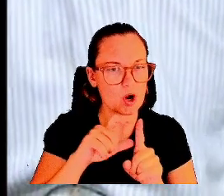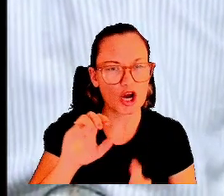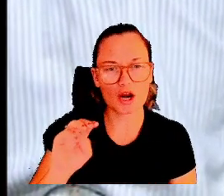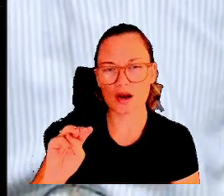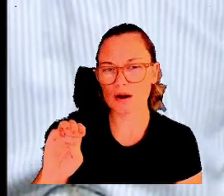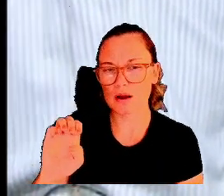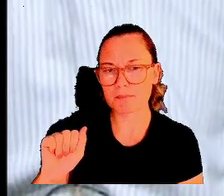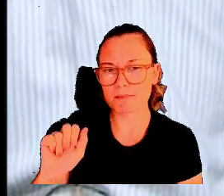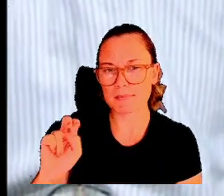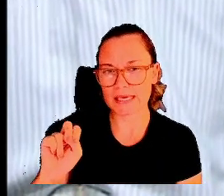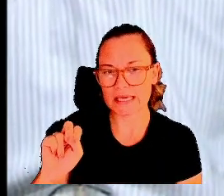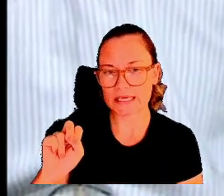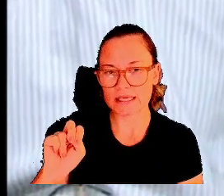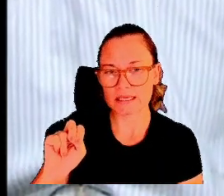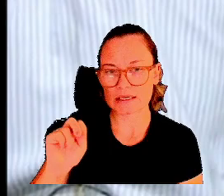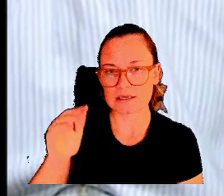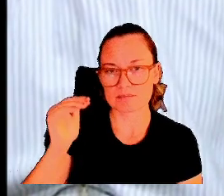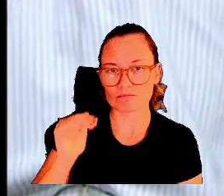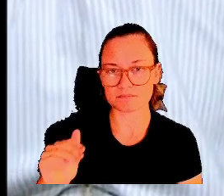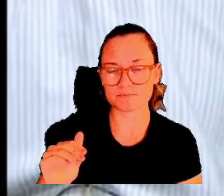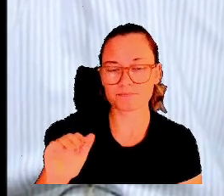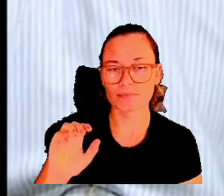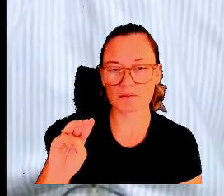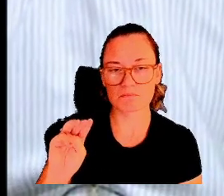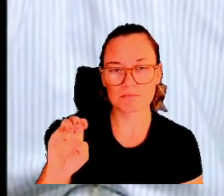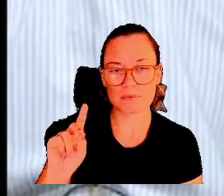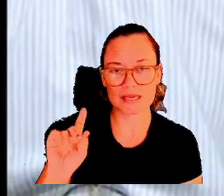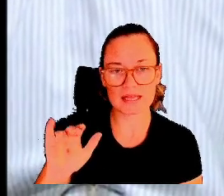and median.